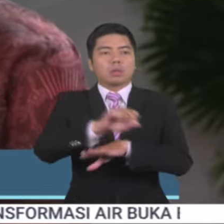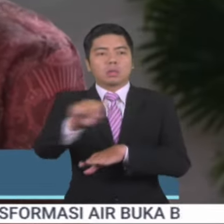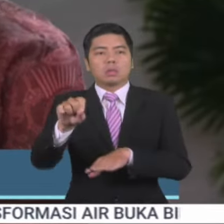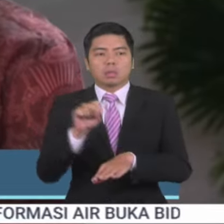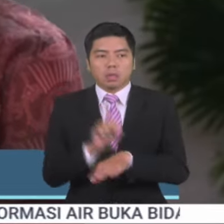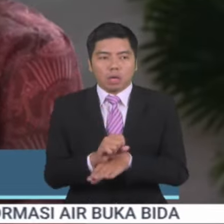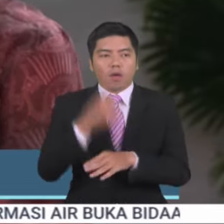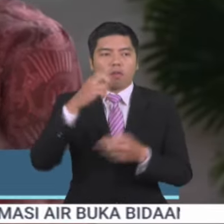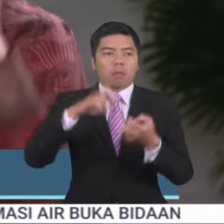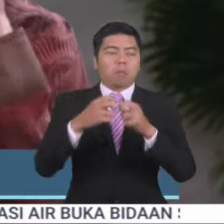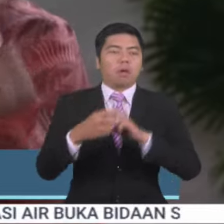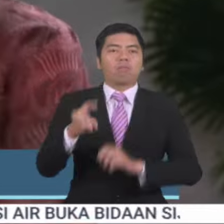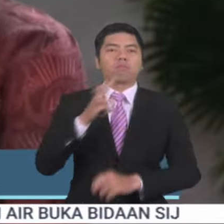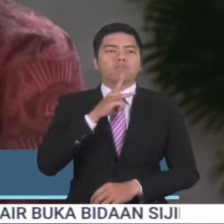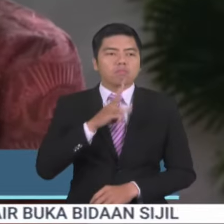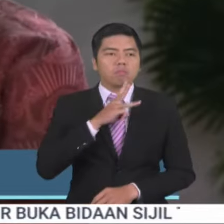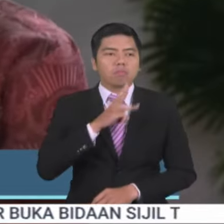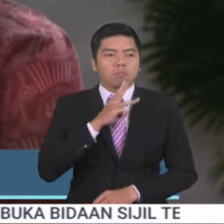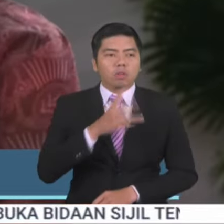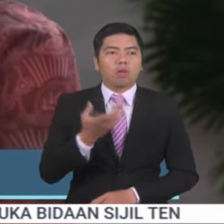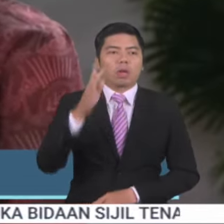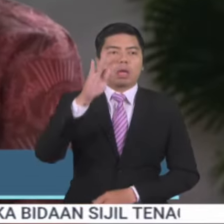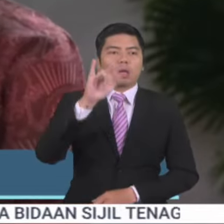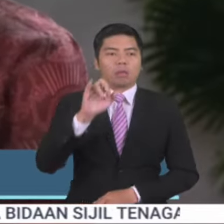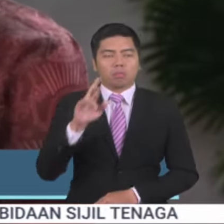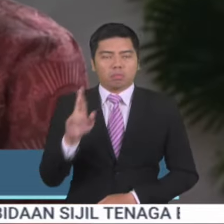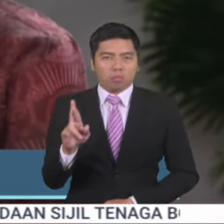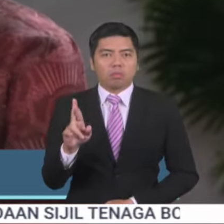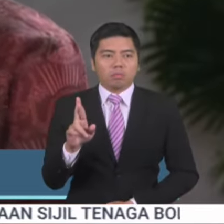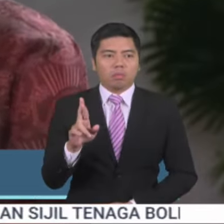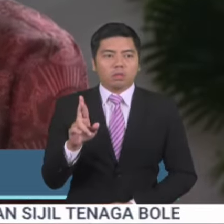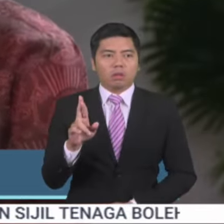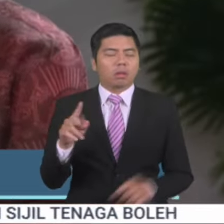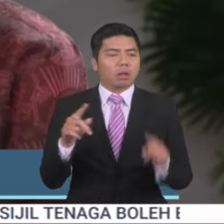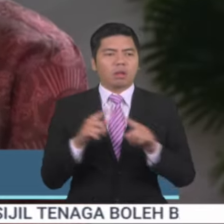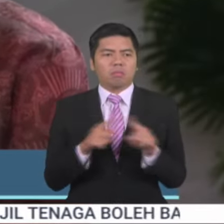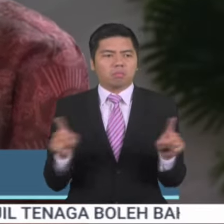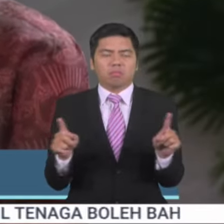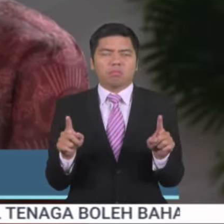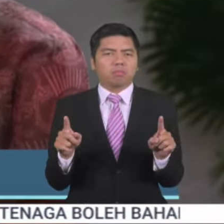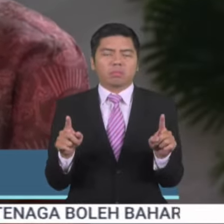to discuss water and FIR, and, but we don't